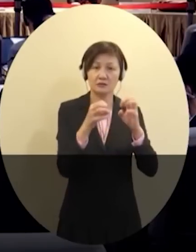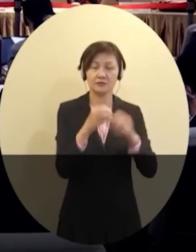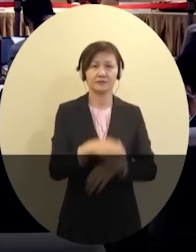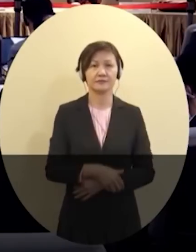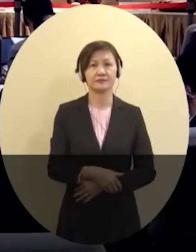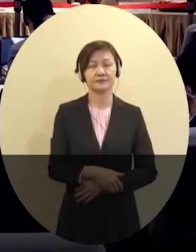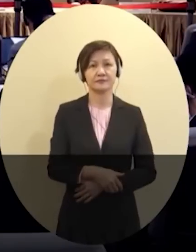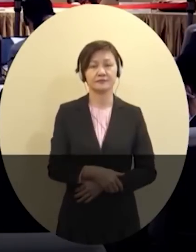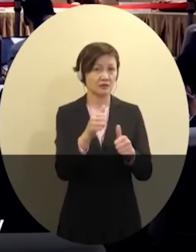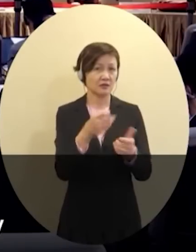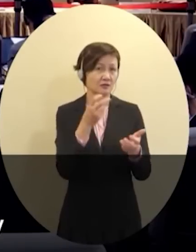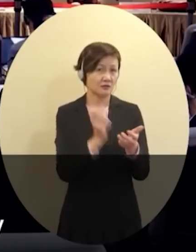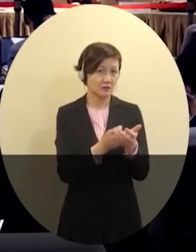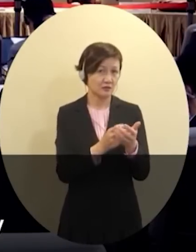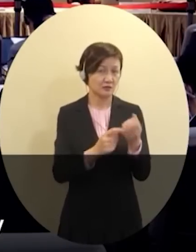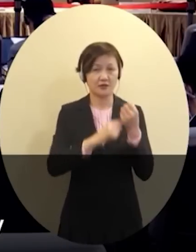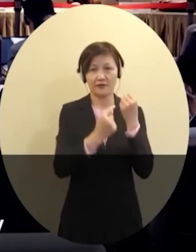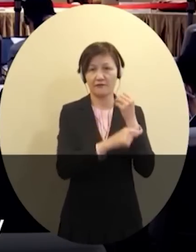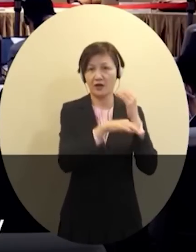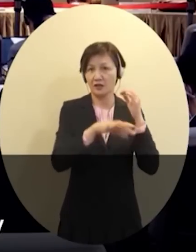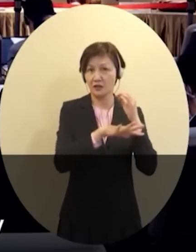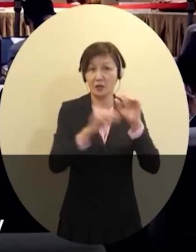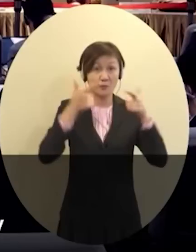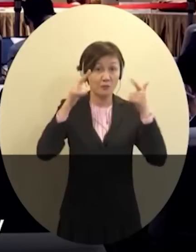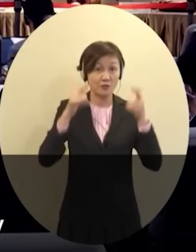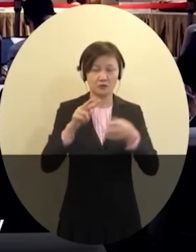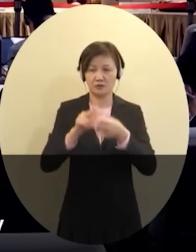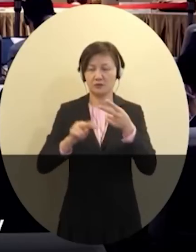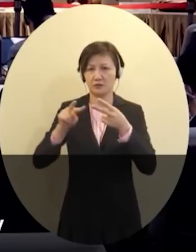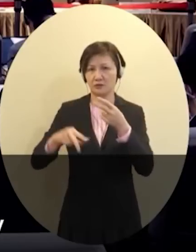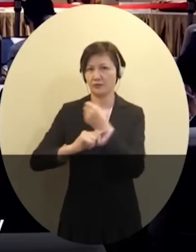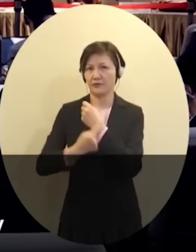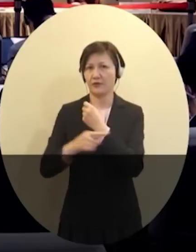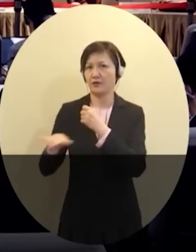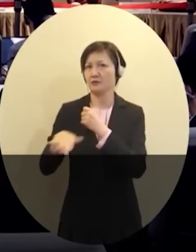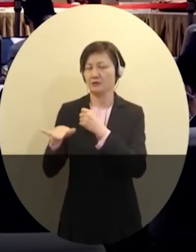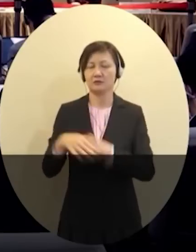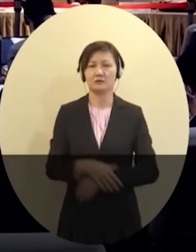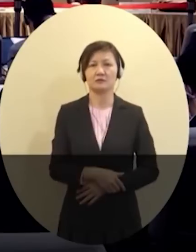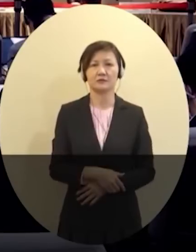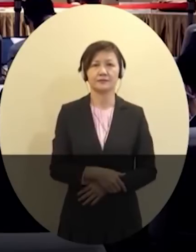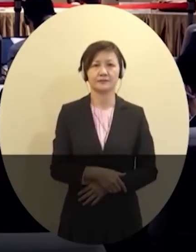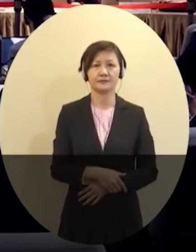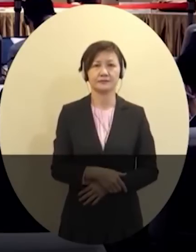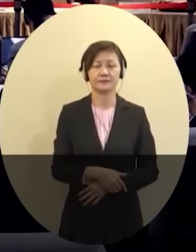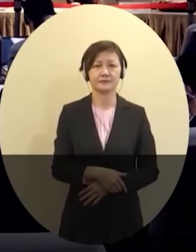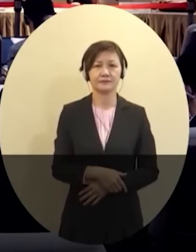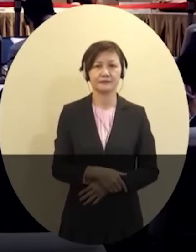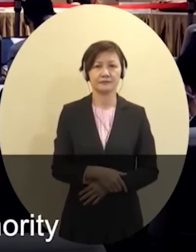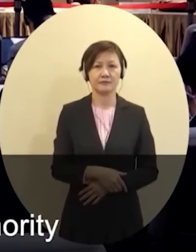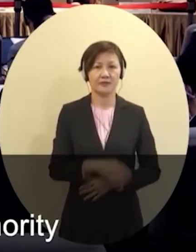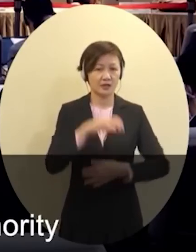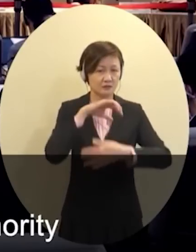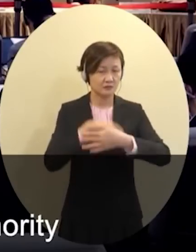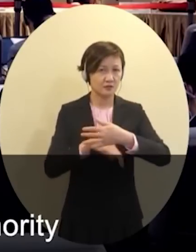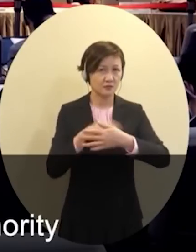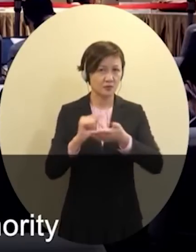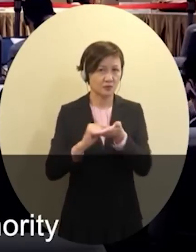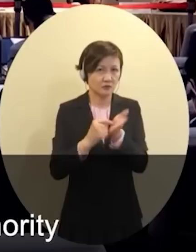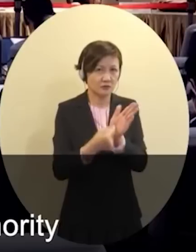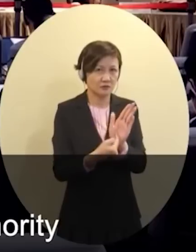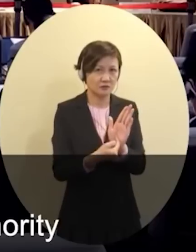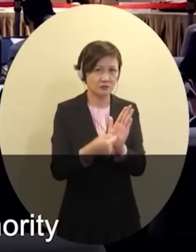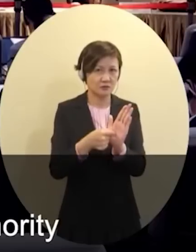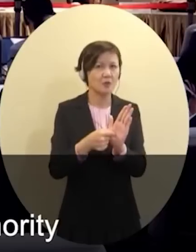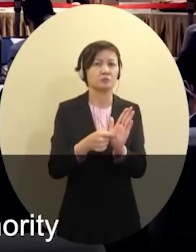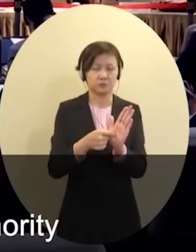the disciplinary court. So there is something fundamentally missing, wrong, and that I think there